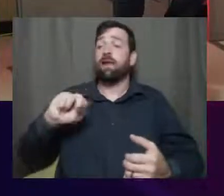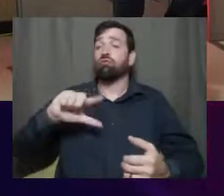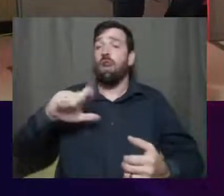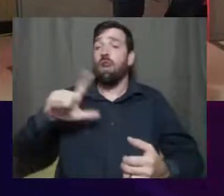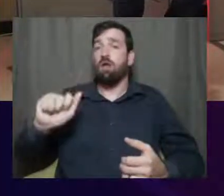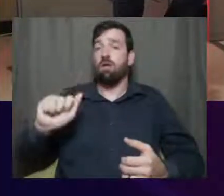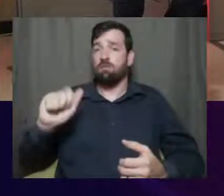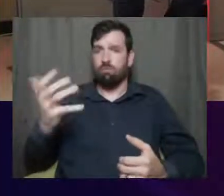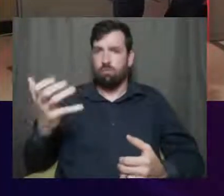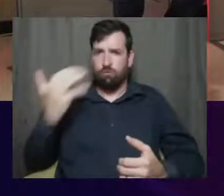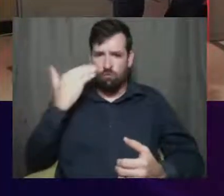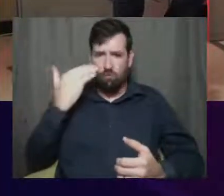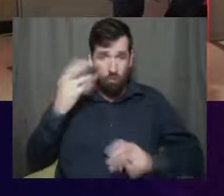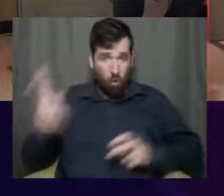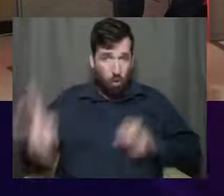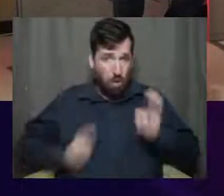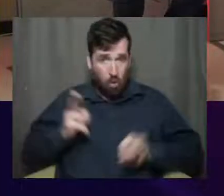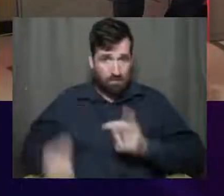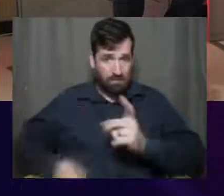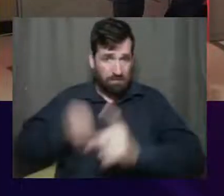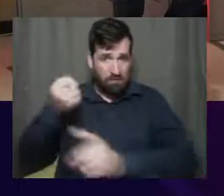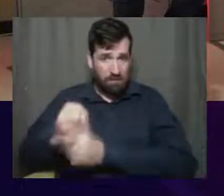hormones affect teeth?